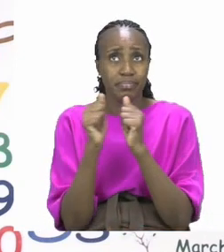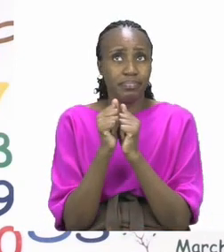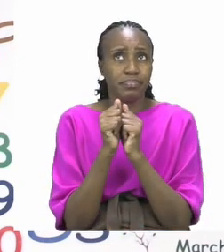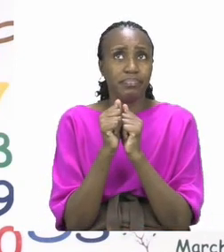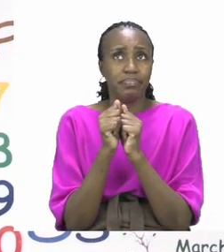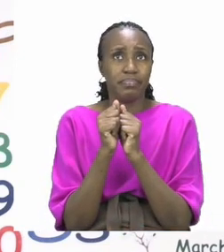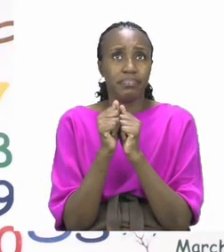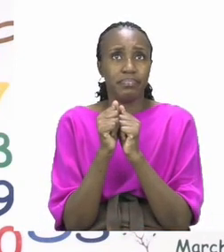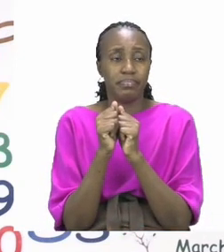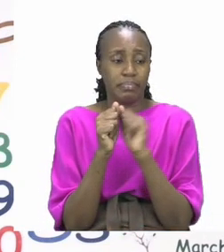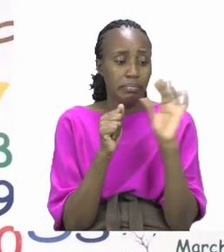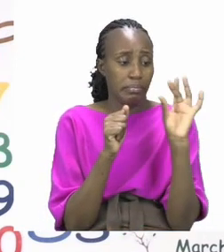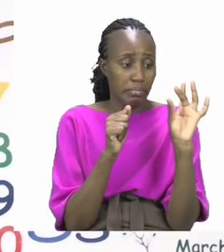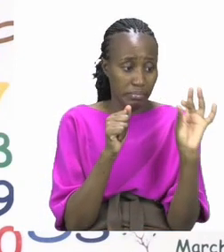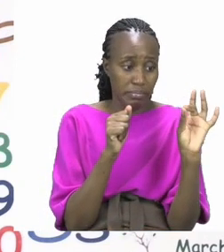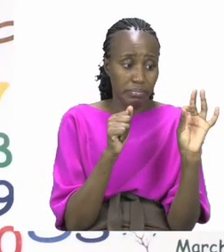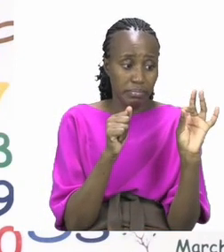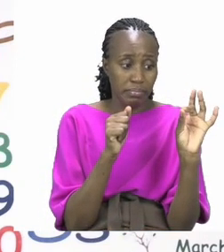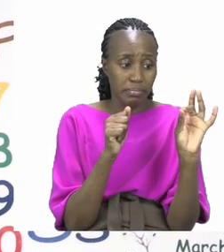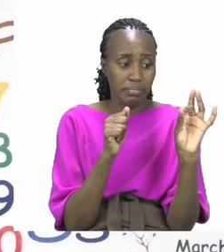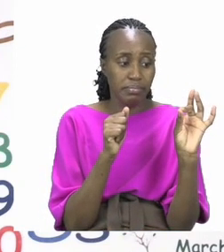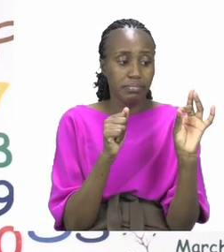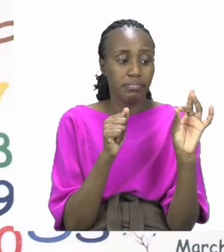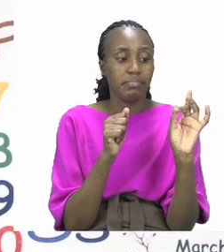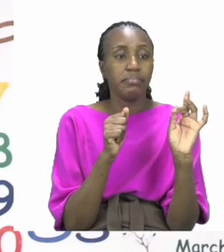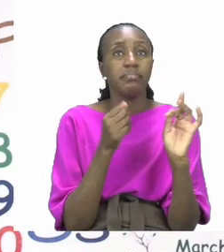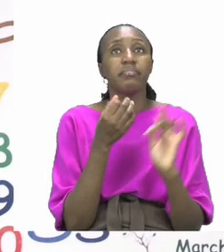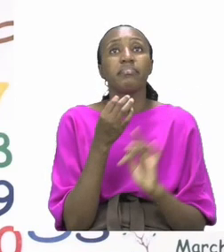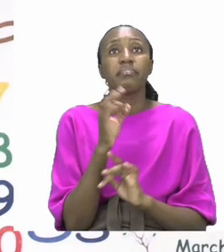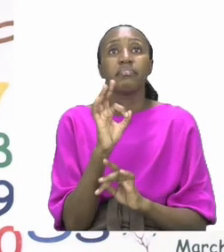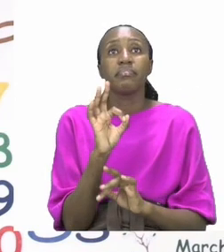number 8. So we say 8,